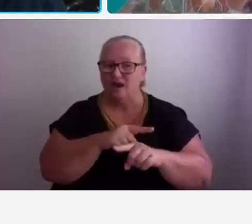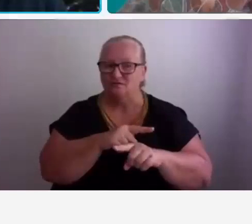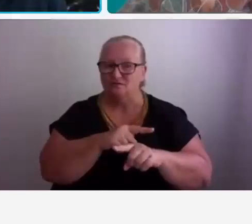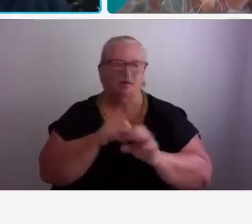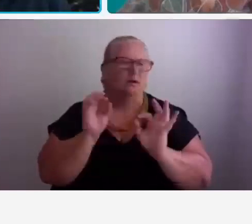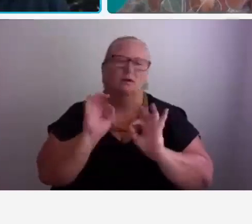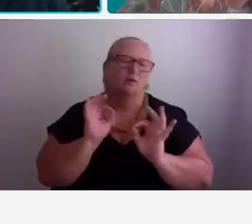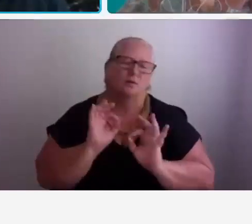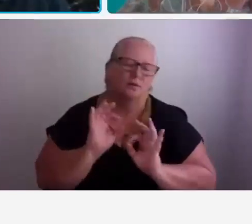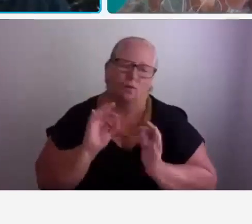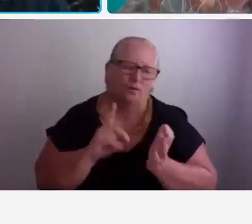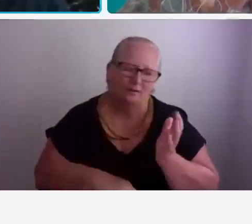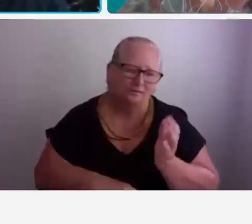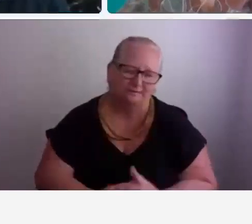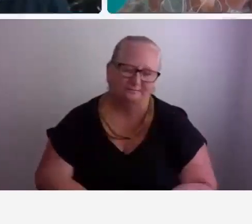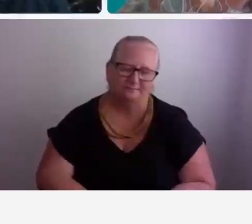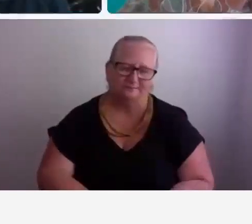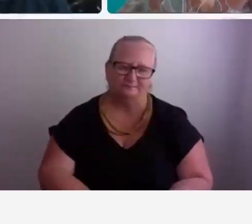No.